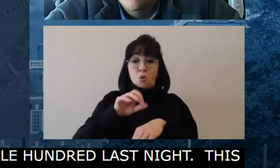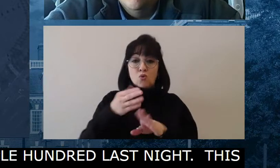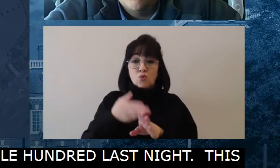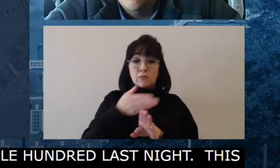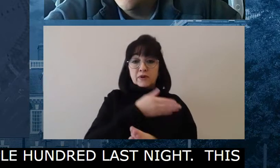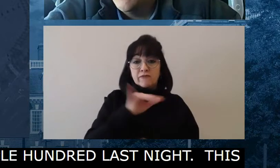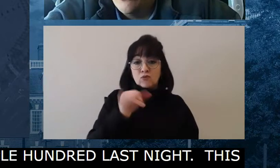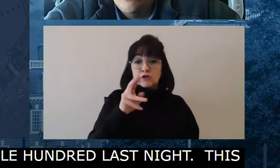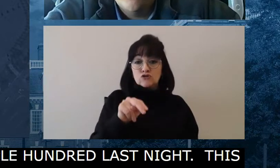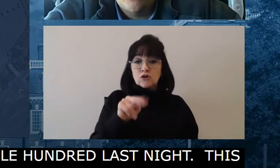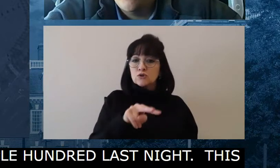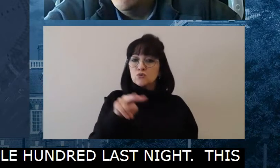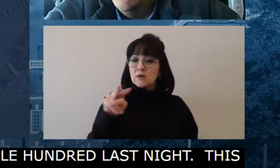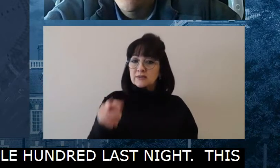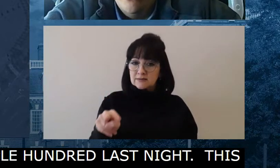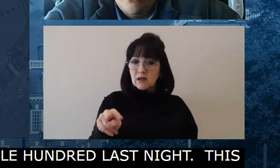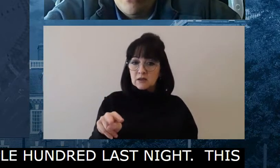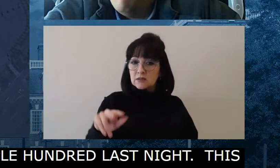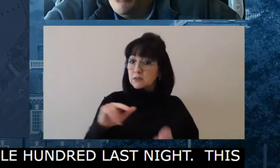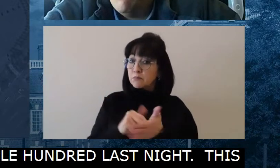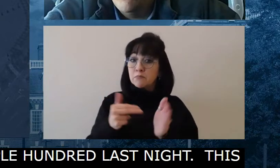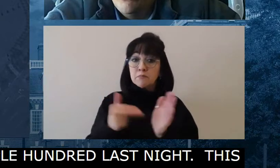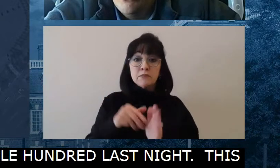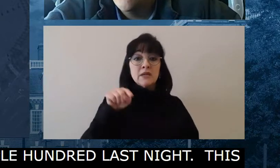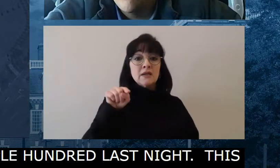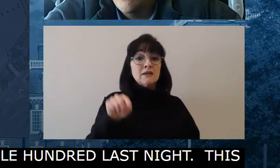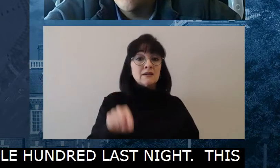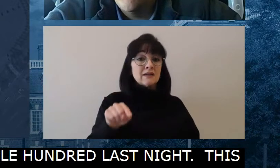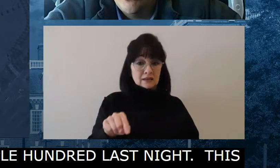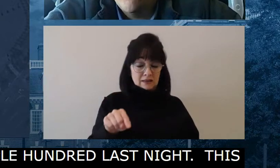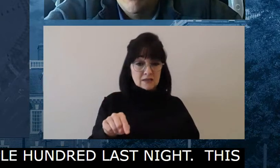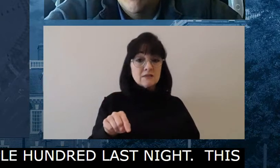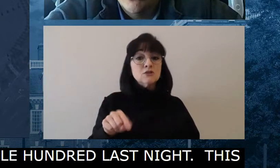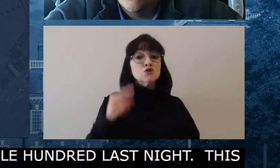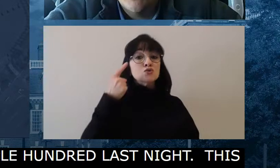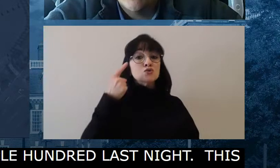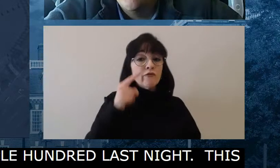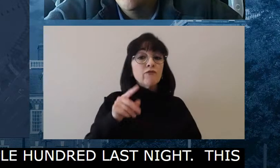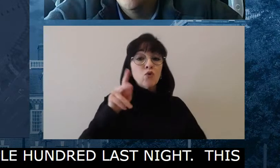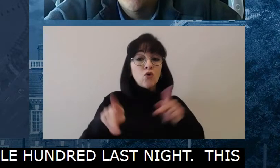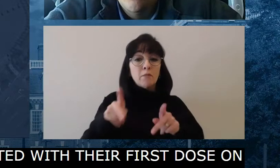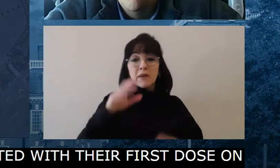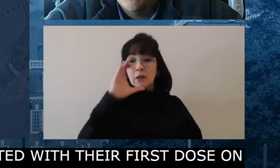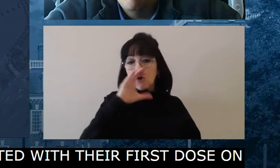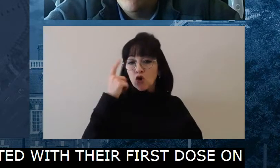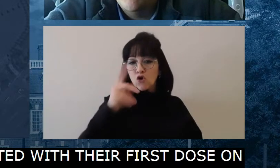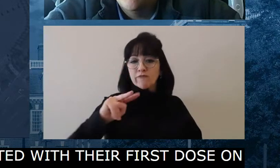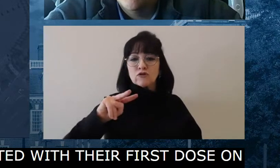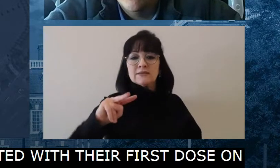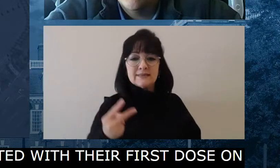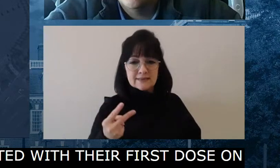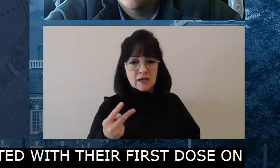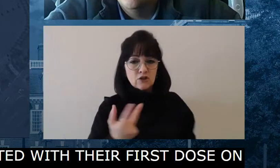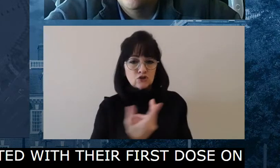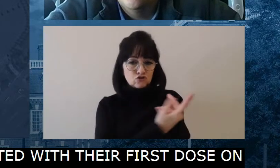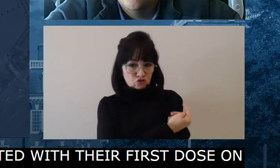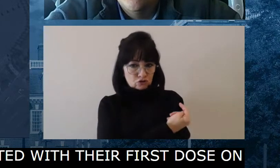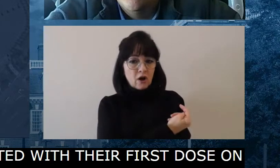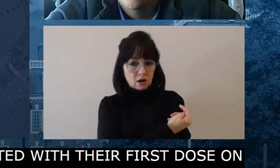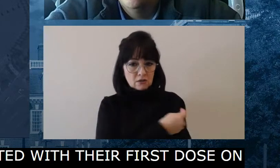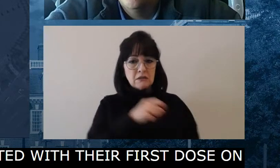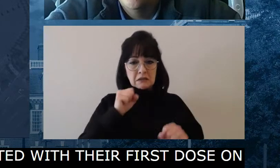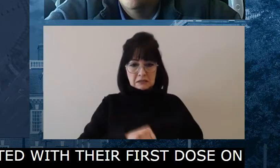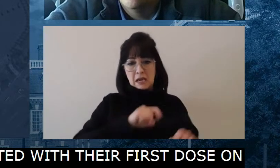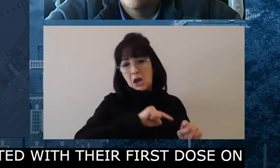provide a location, center of the state, ample opportunities for the next few days for people to get their second dose. Come down here and get that second dose,